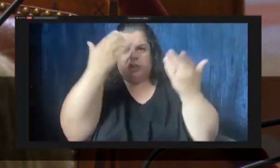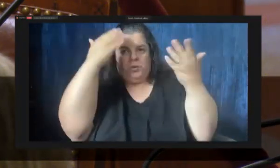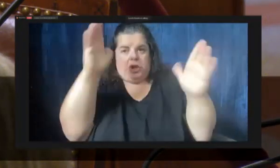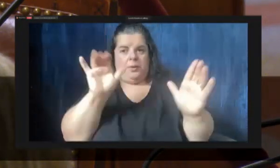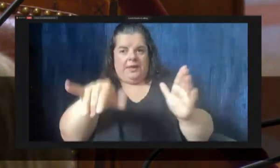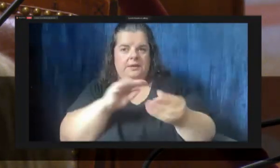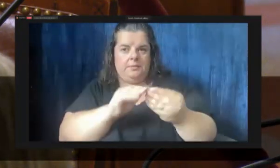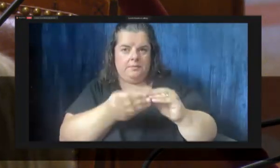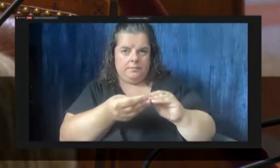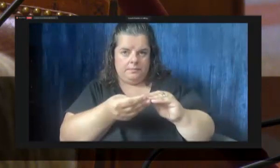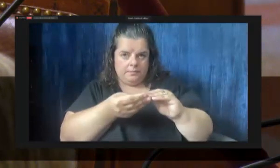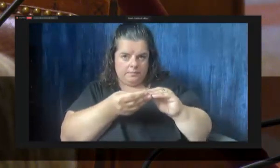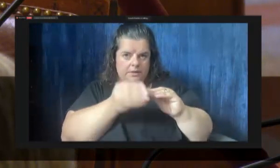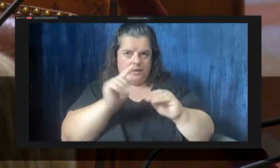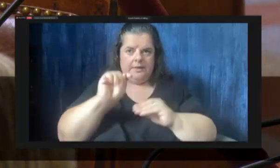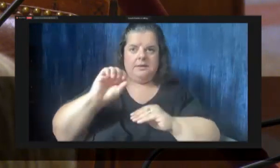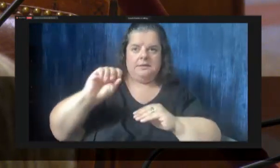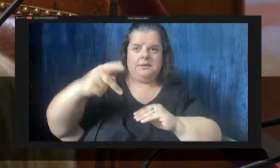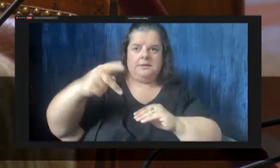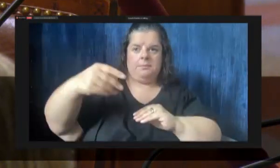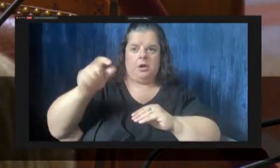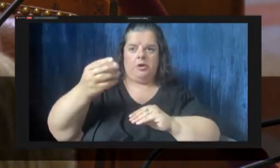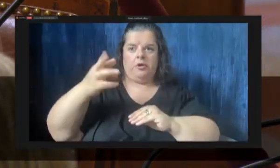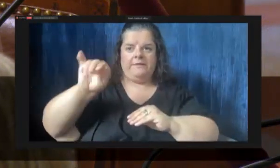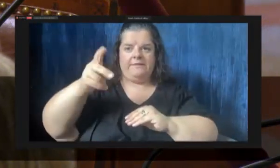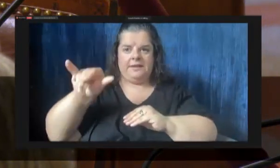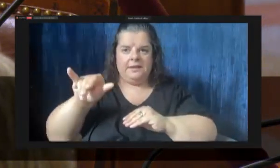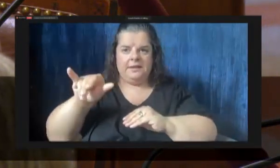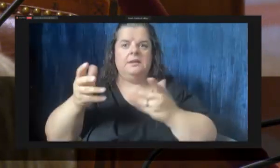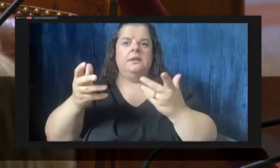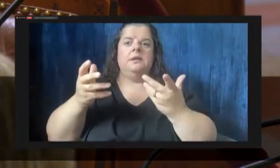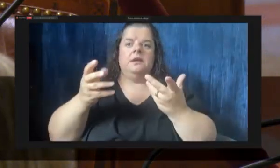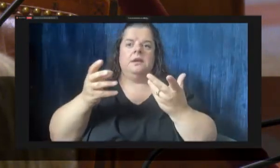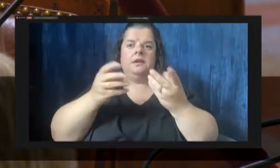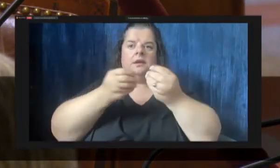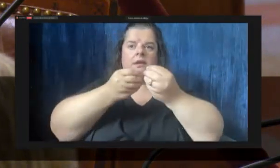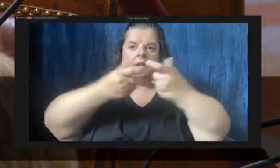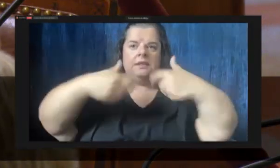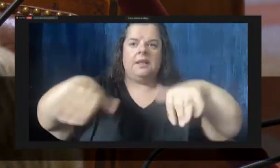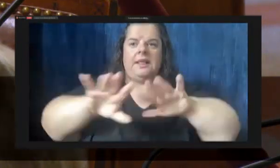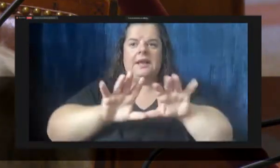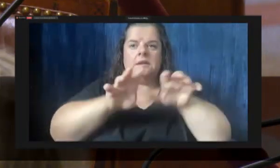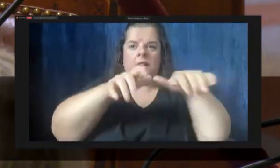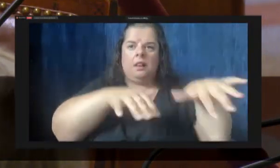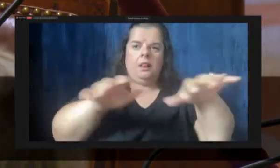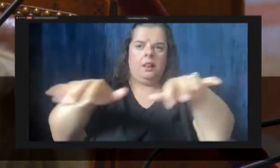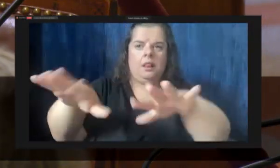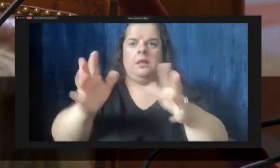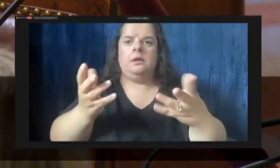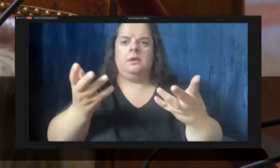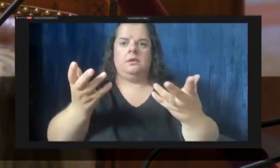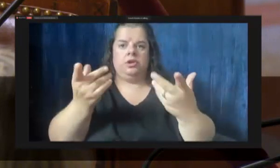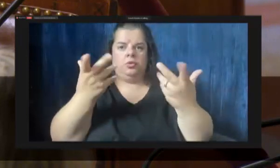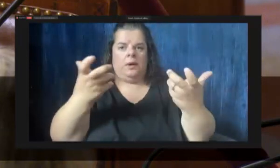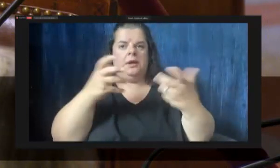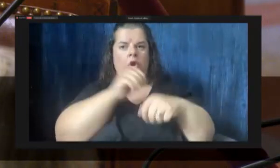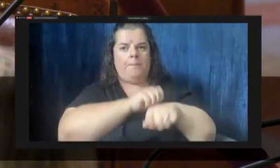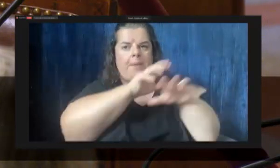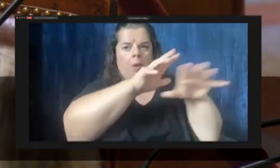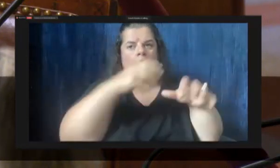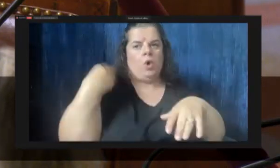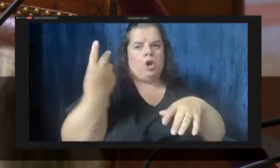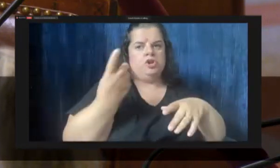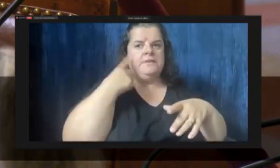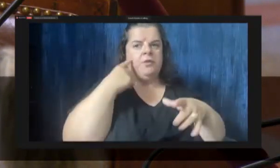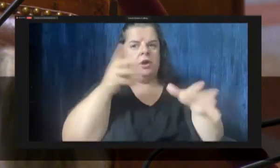The topography right. makes it, I mean, if you're trying to scale Mount Washington to get a deer that you